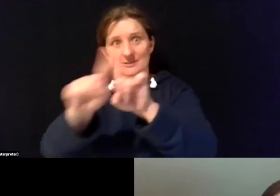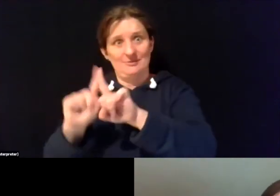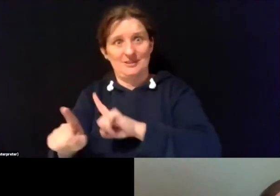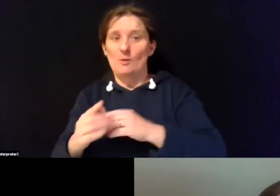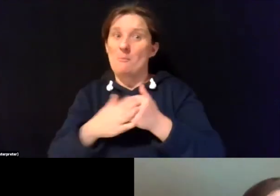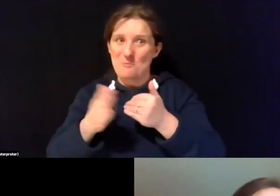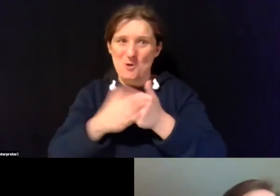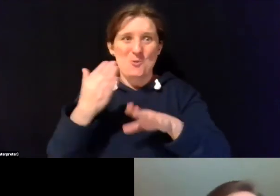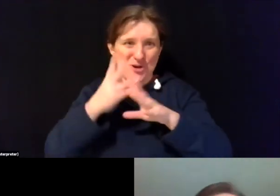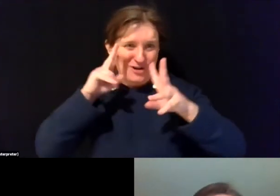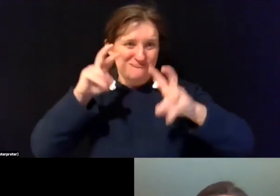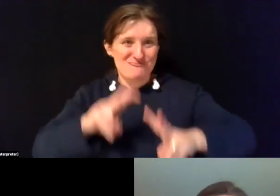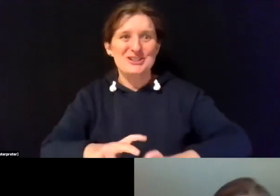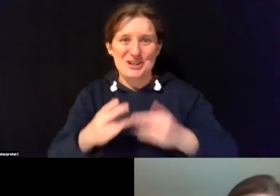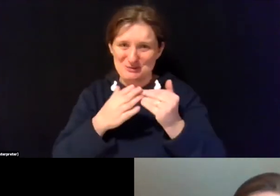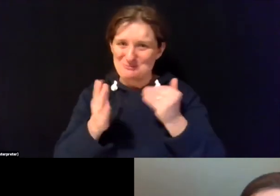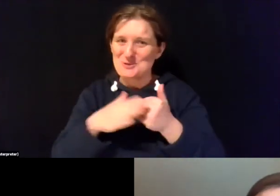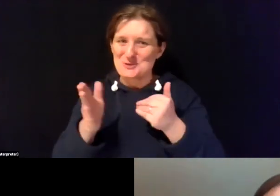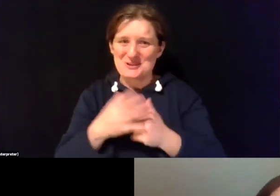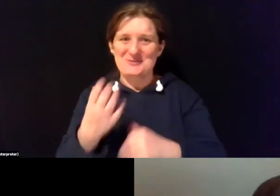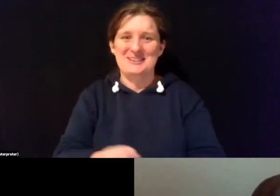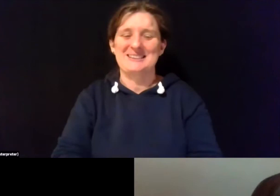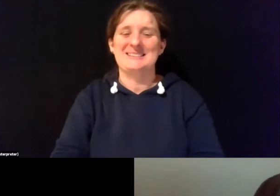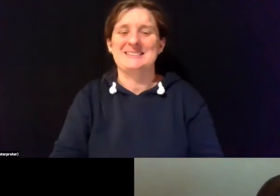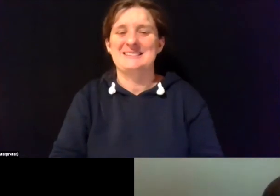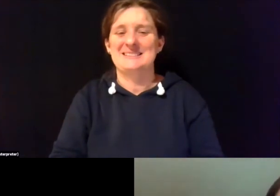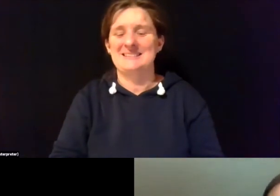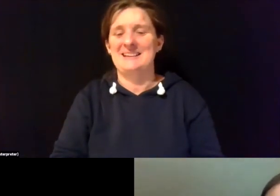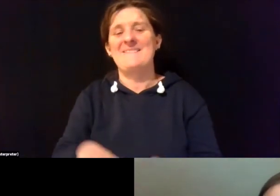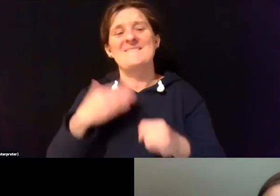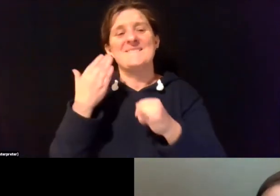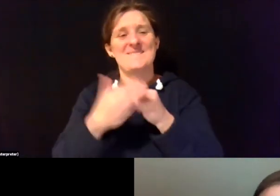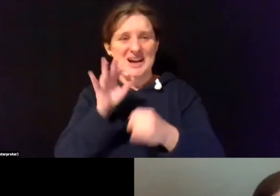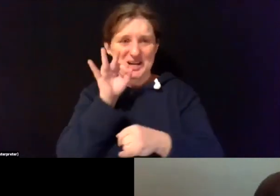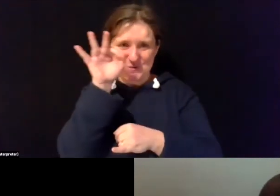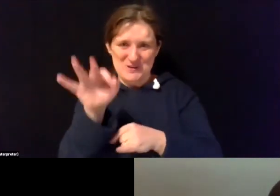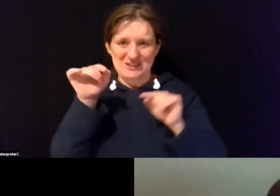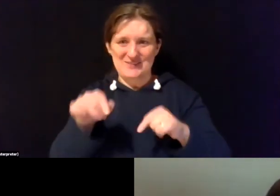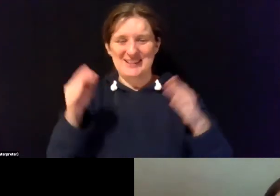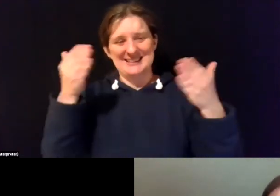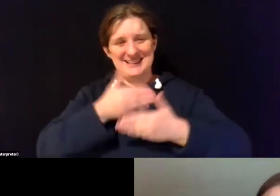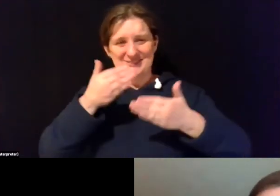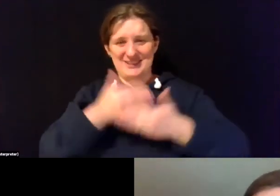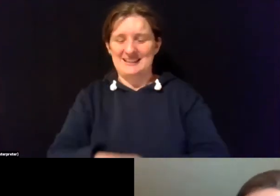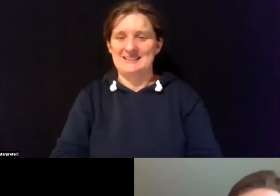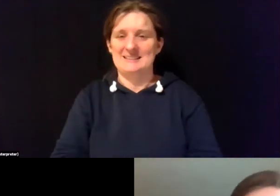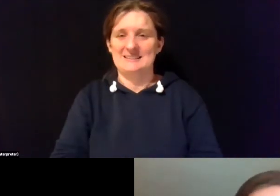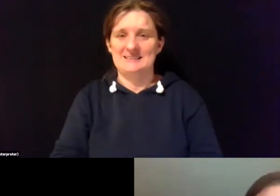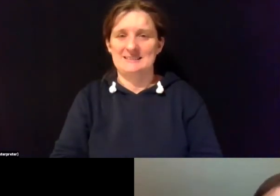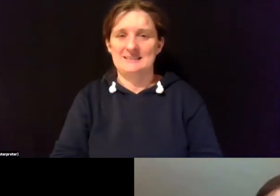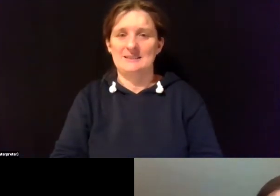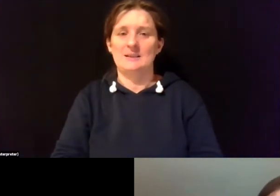come. So my final question for this evening, which is going to lead very nicely into tonight's